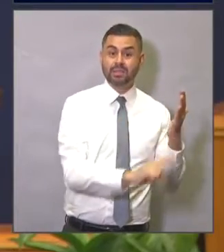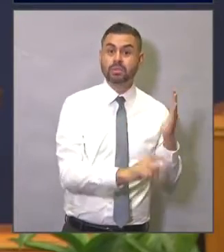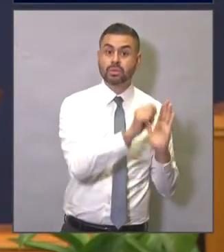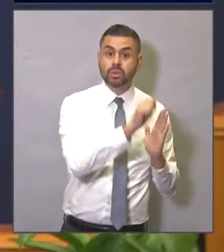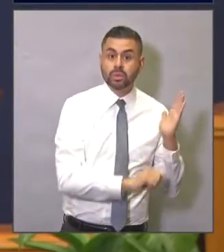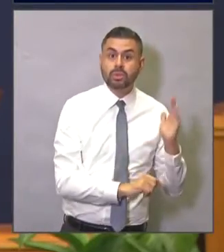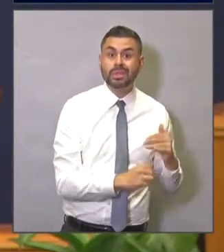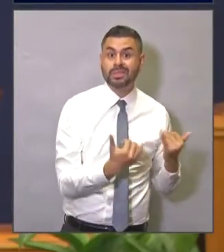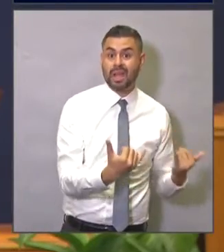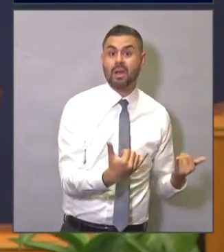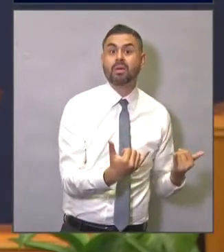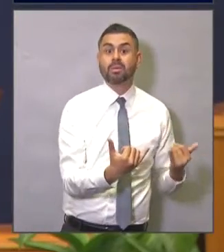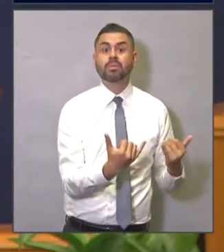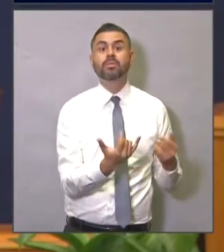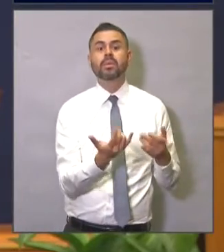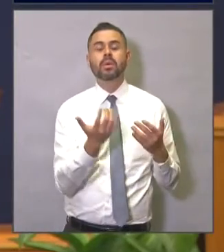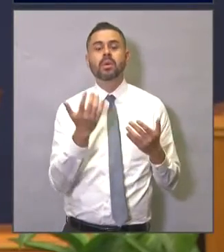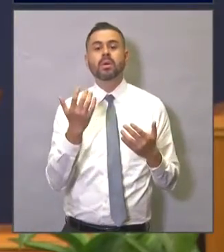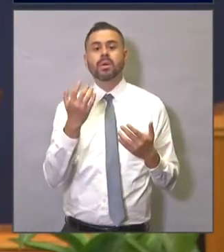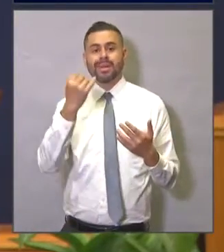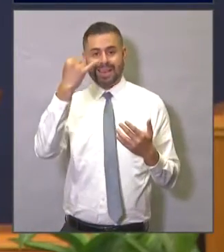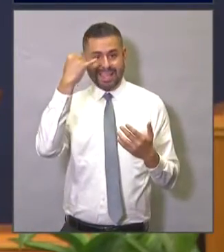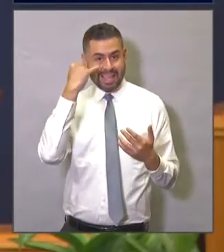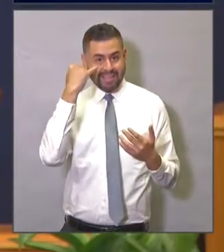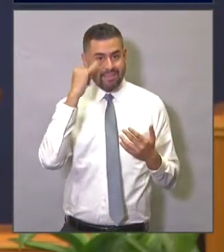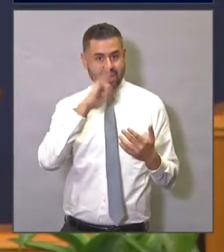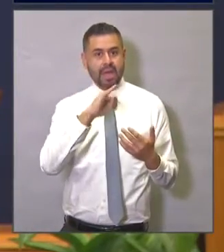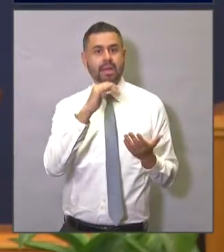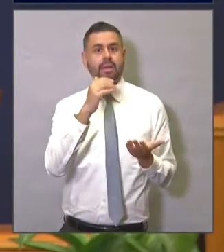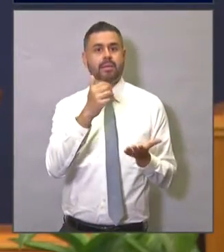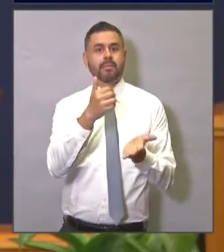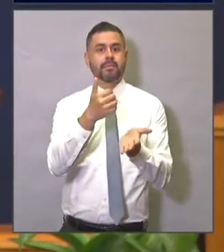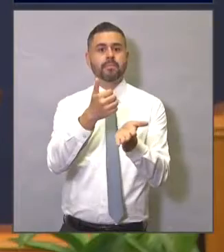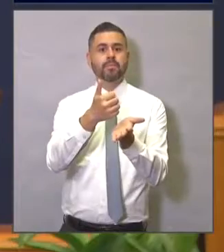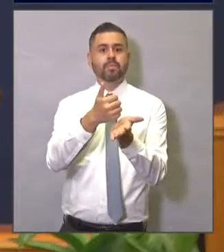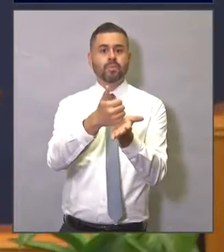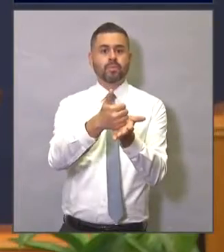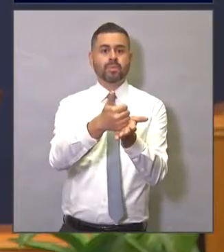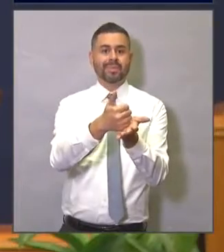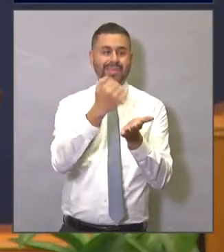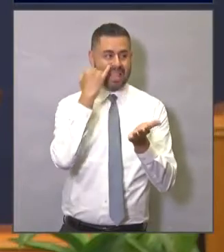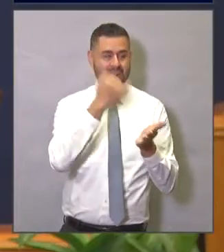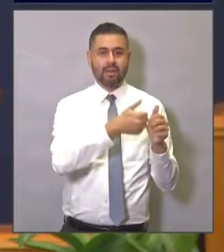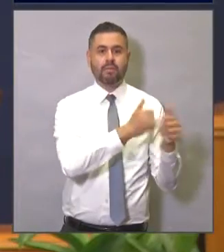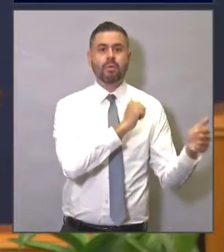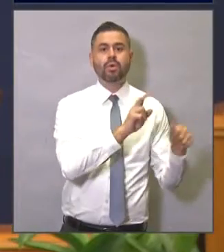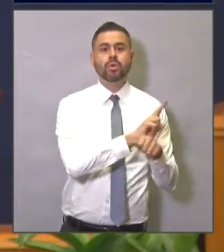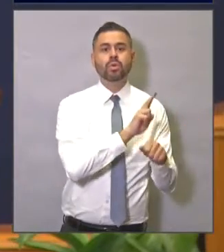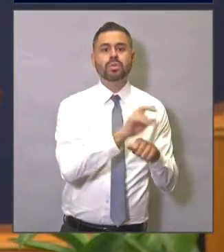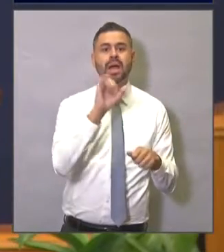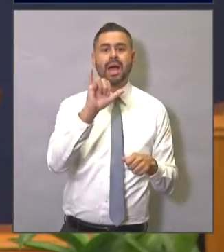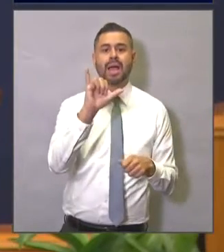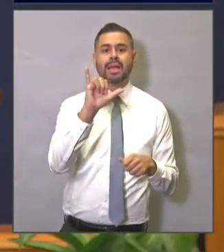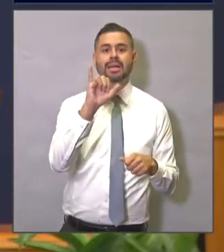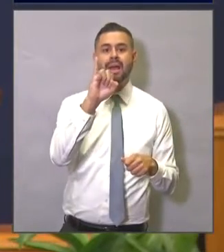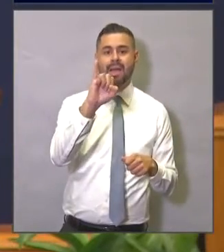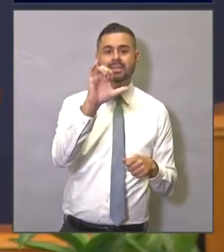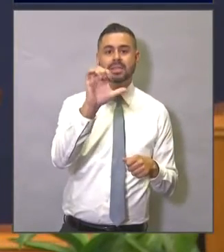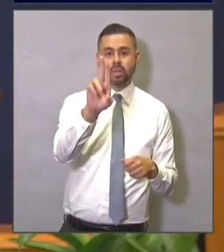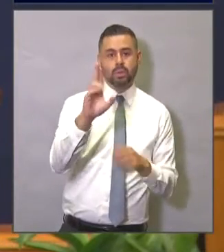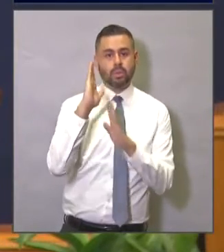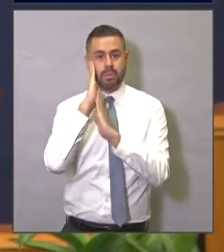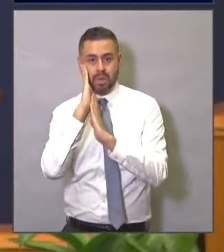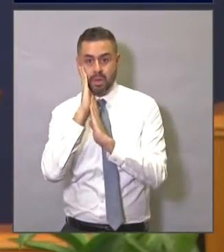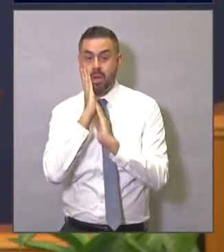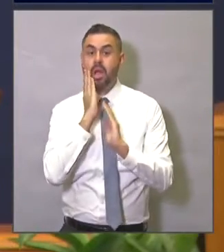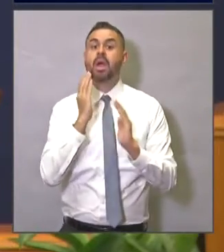procedures, especially when doing so helps avoid the use of a med-surg or an ICU bed. And they help work to make sure that